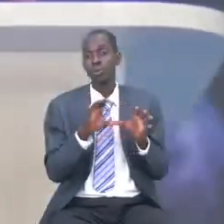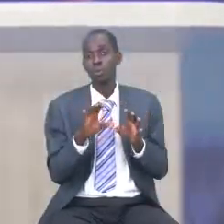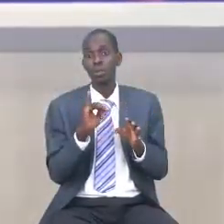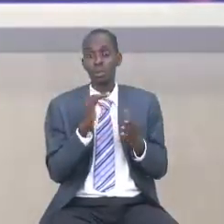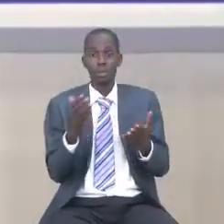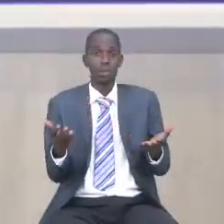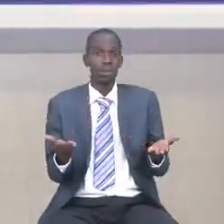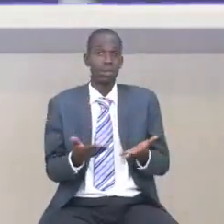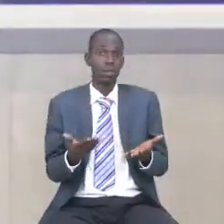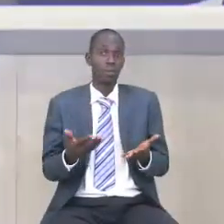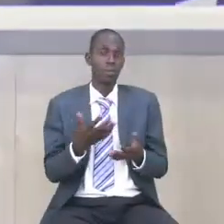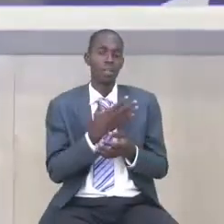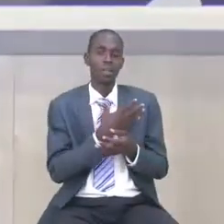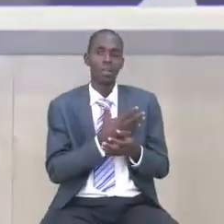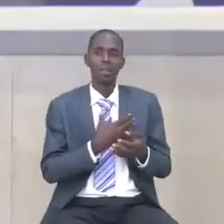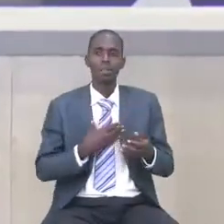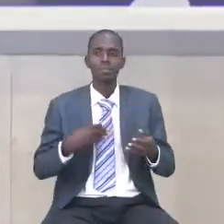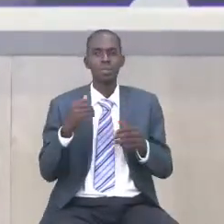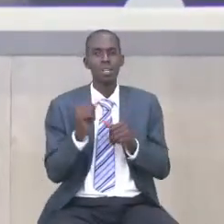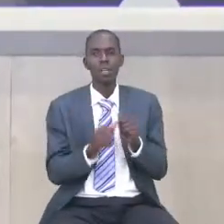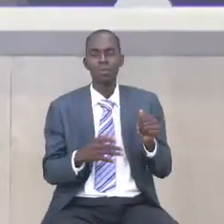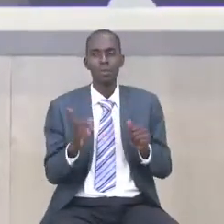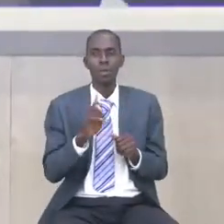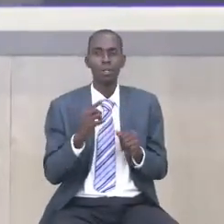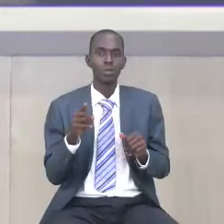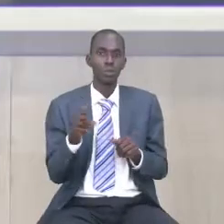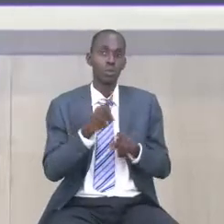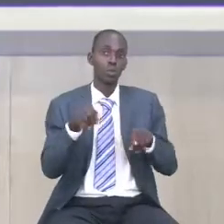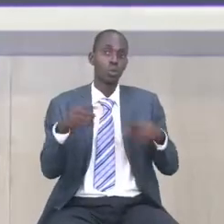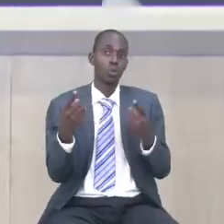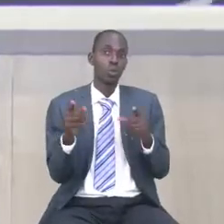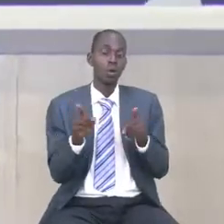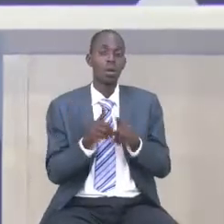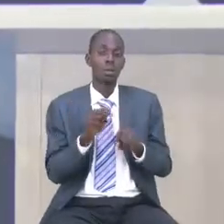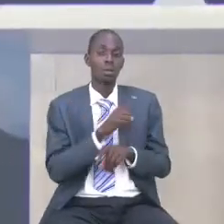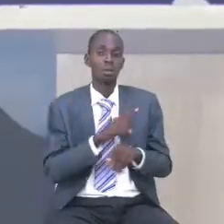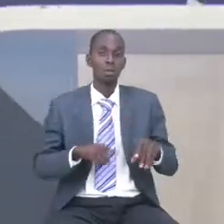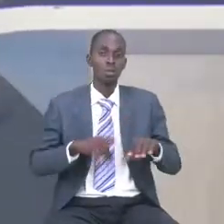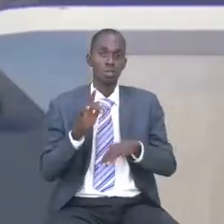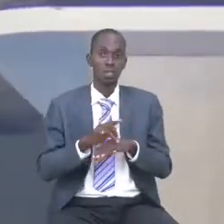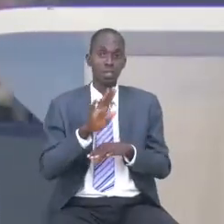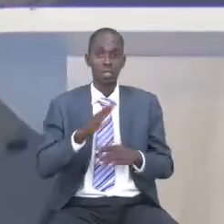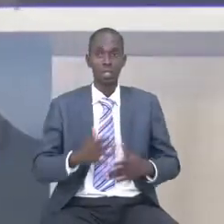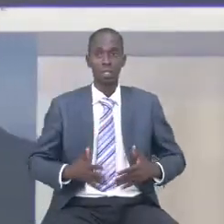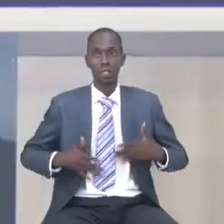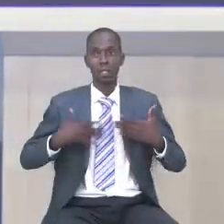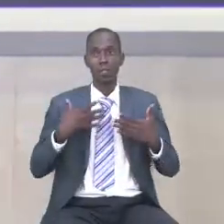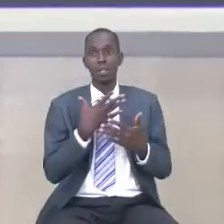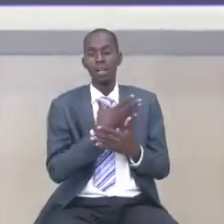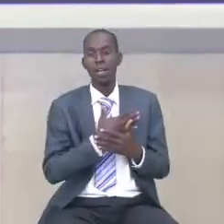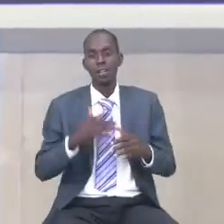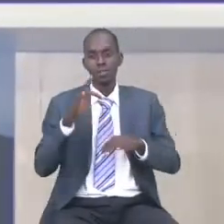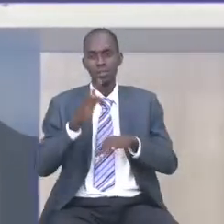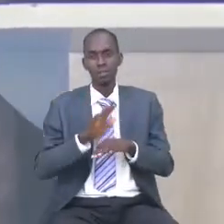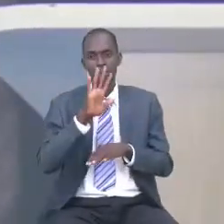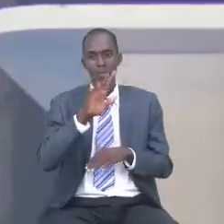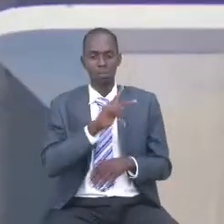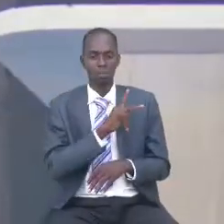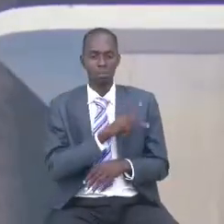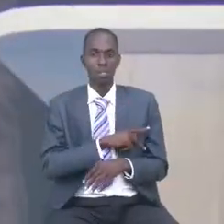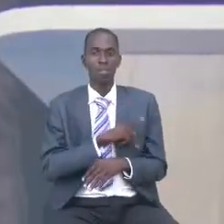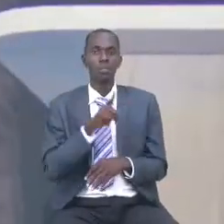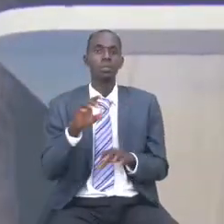today. You come everywhere you go, as the Lord touches your life and touches your personality, you